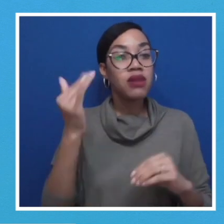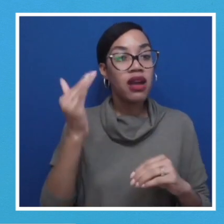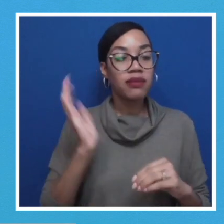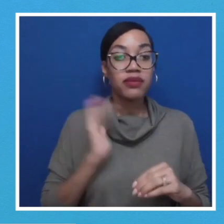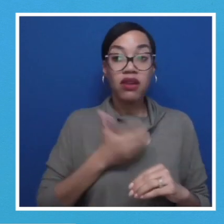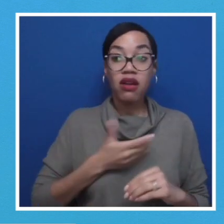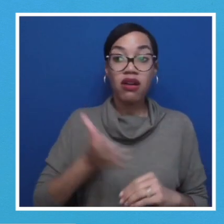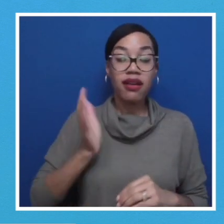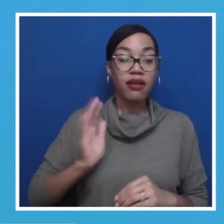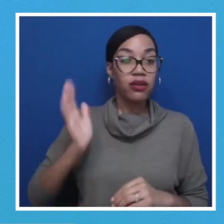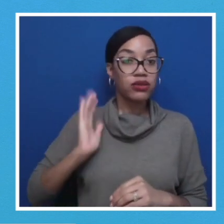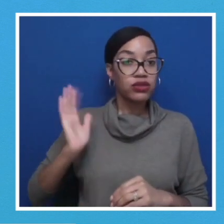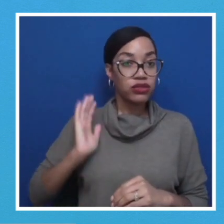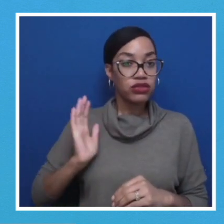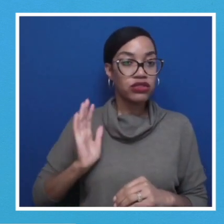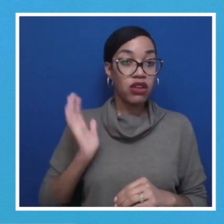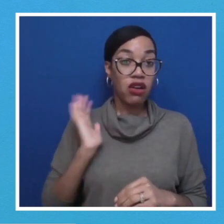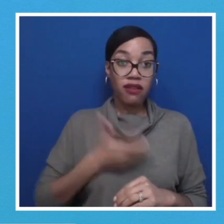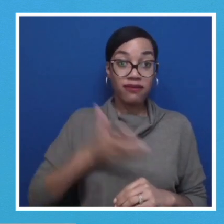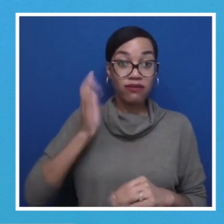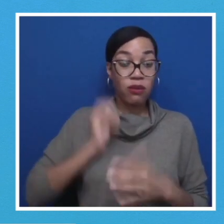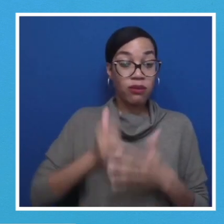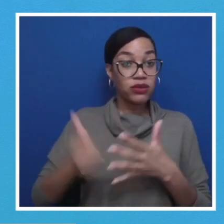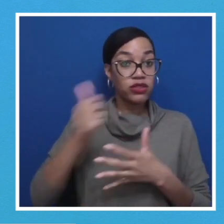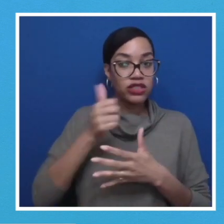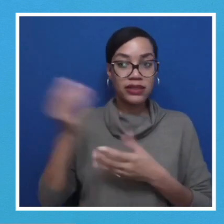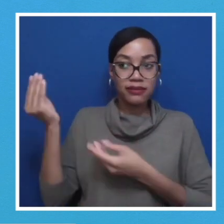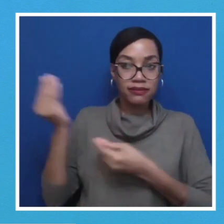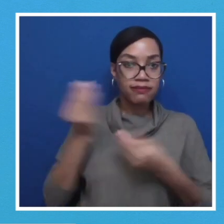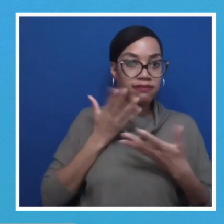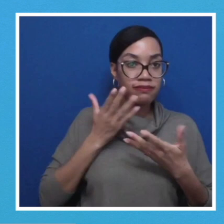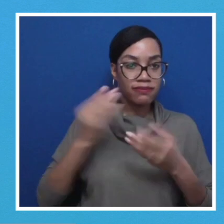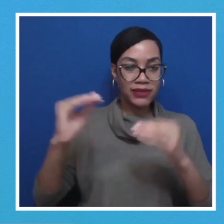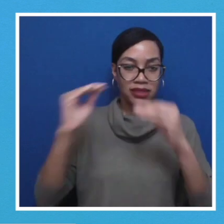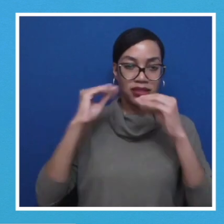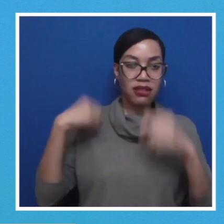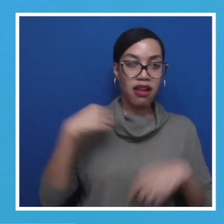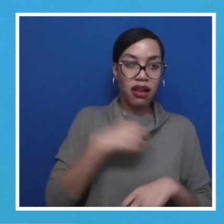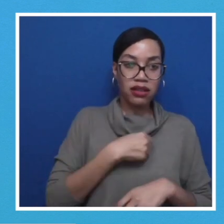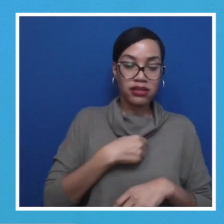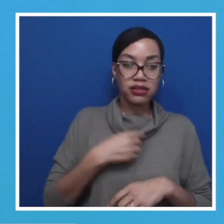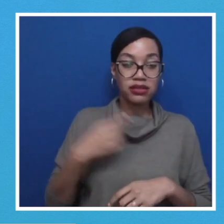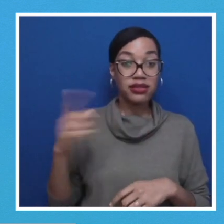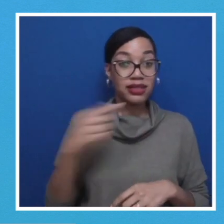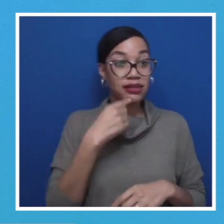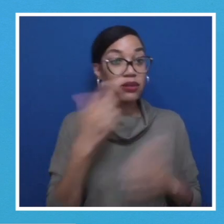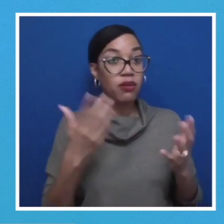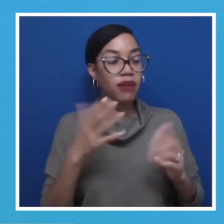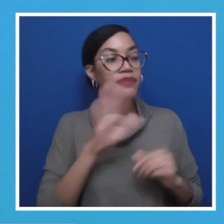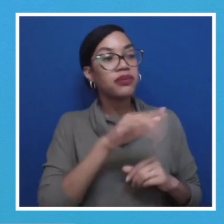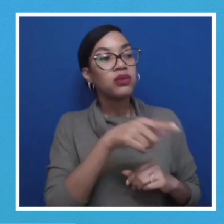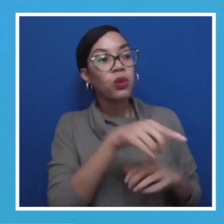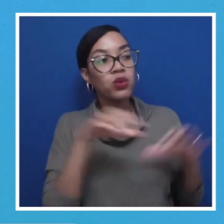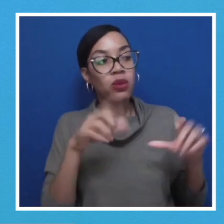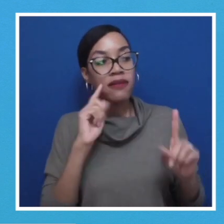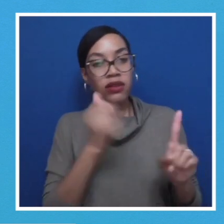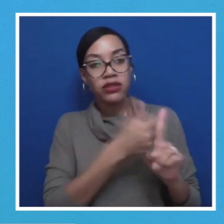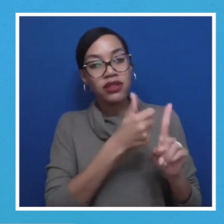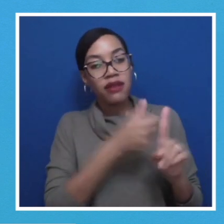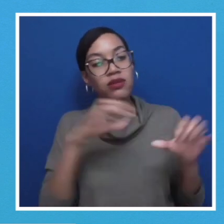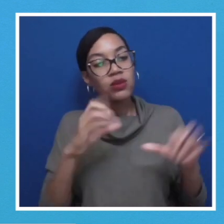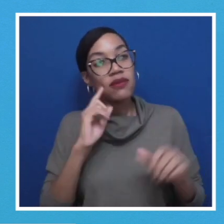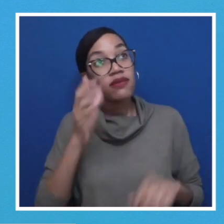who have passed on now have said to us. We don't do it for ourselves, we do it for the future. We do it for the betterment of